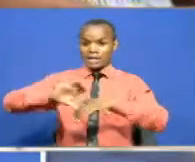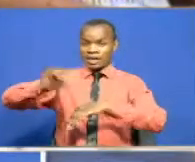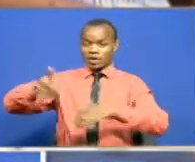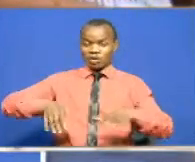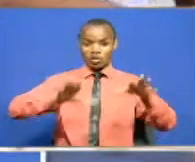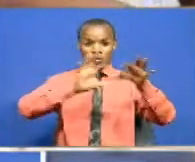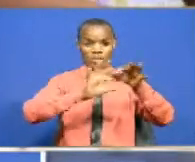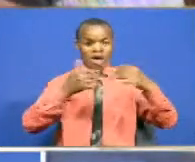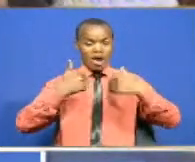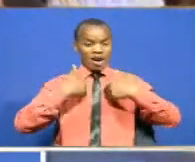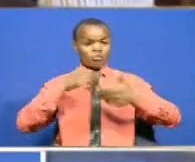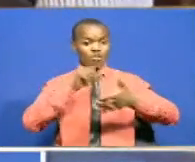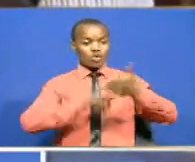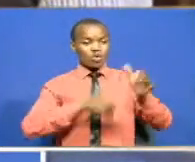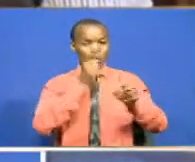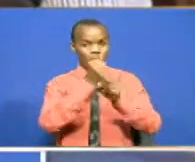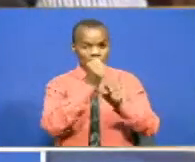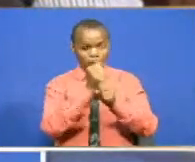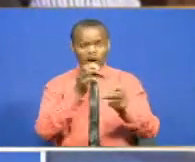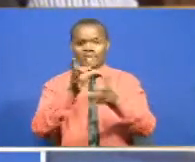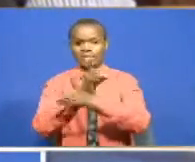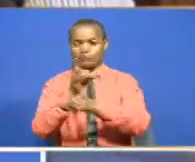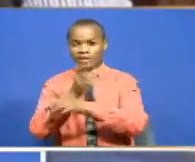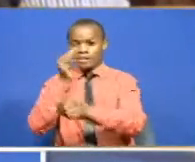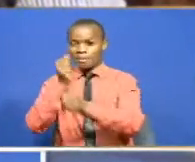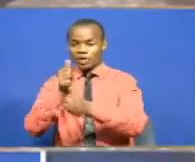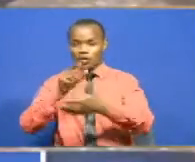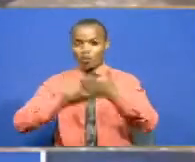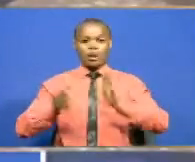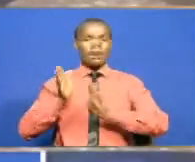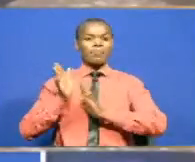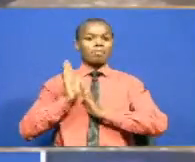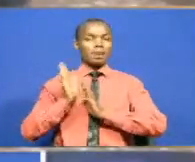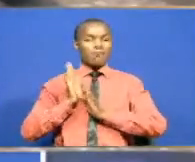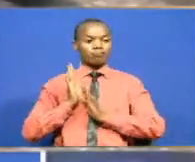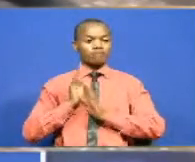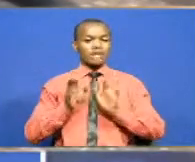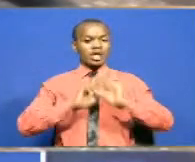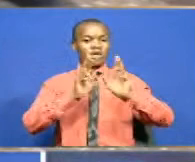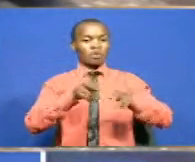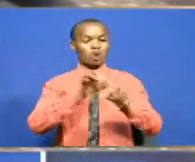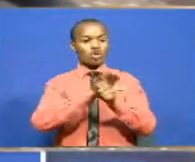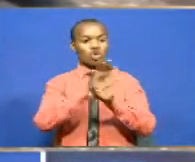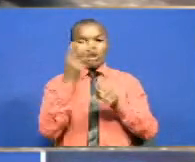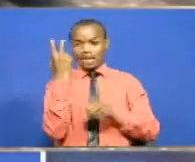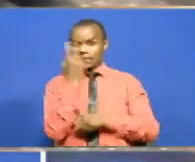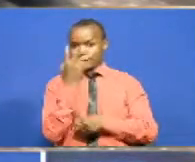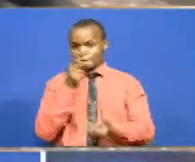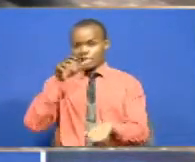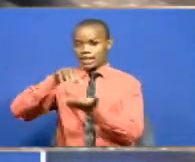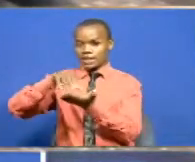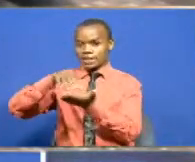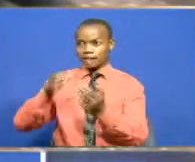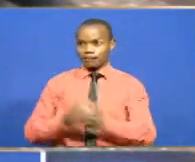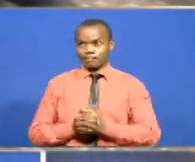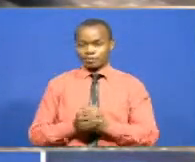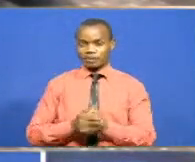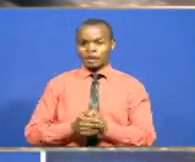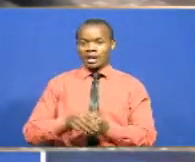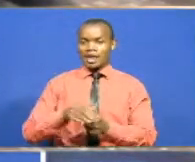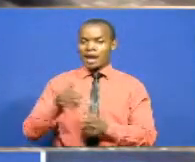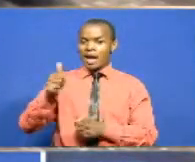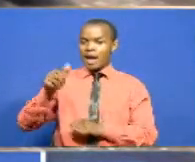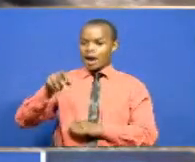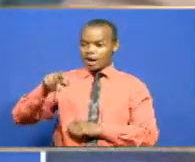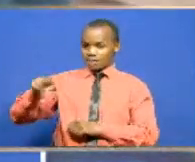has a multifunctional interface that enables the guards to report any COVID-19 suspected cases. Hodi Hodi app